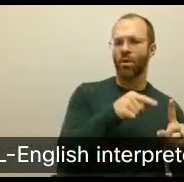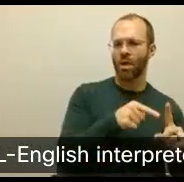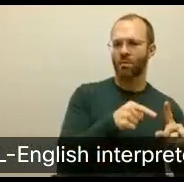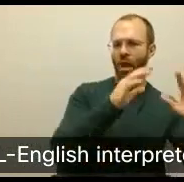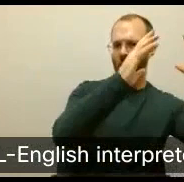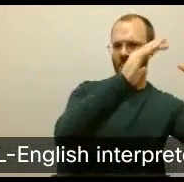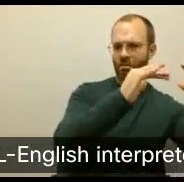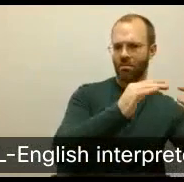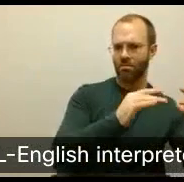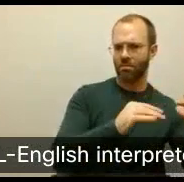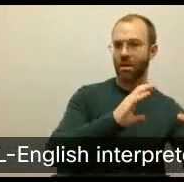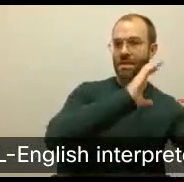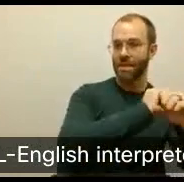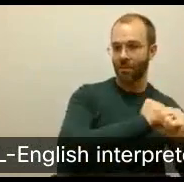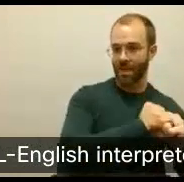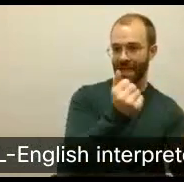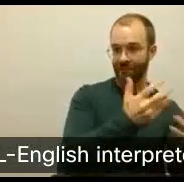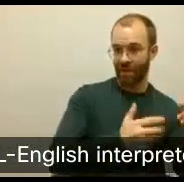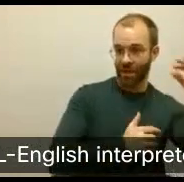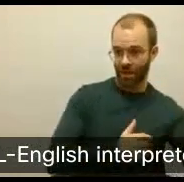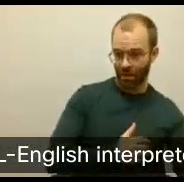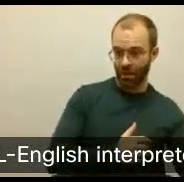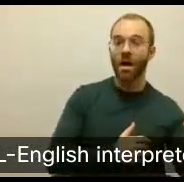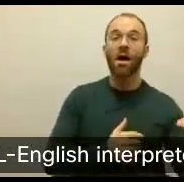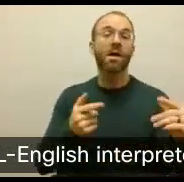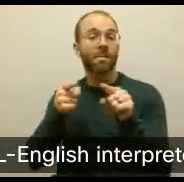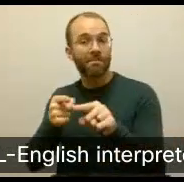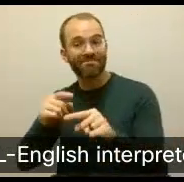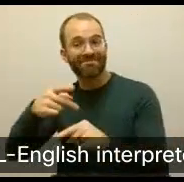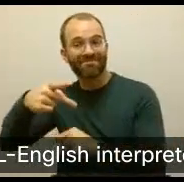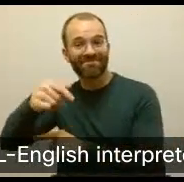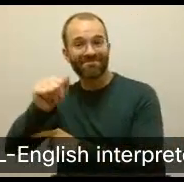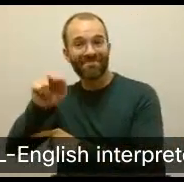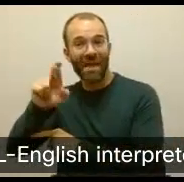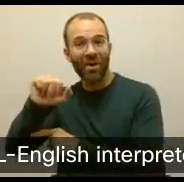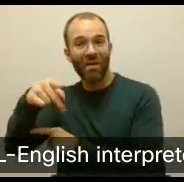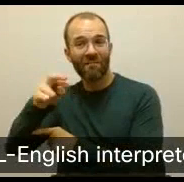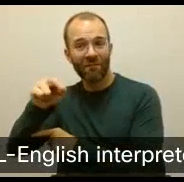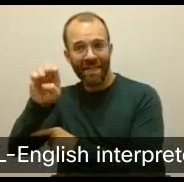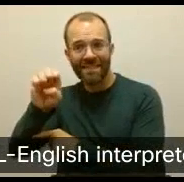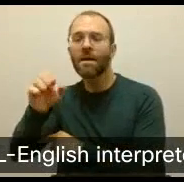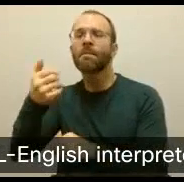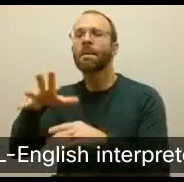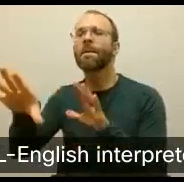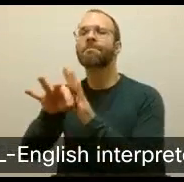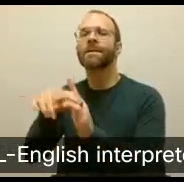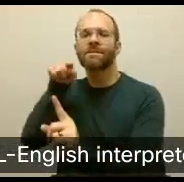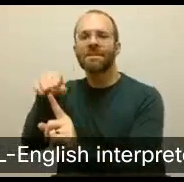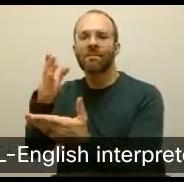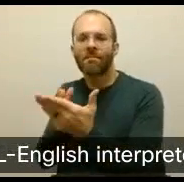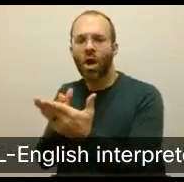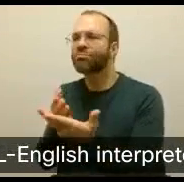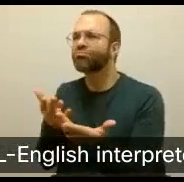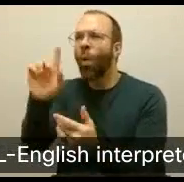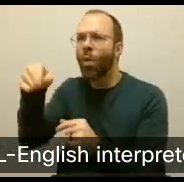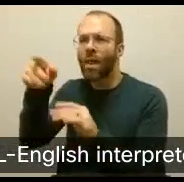own words. Paraphrasing, the writer may choose different chunks of information based on their needs for their writing, based on their